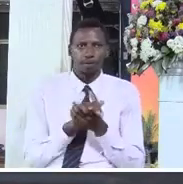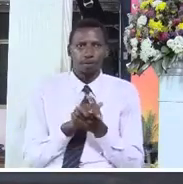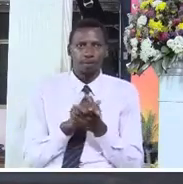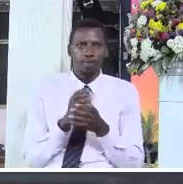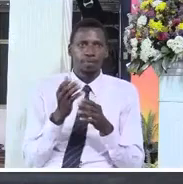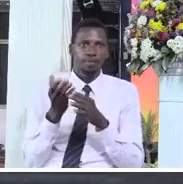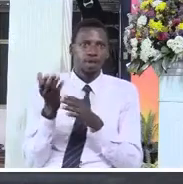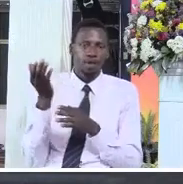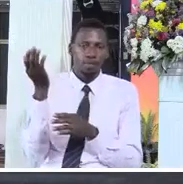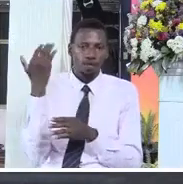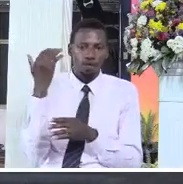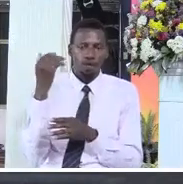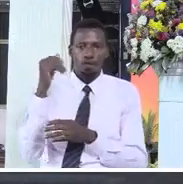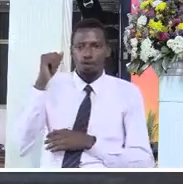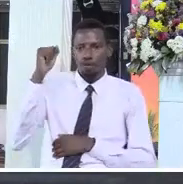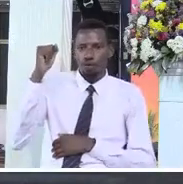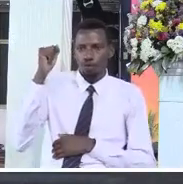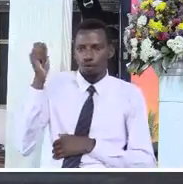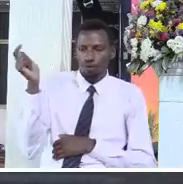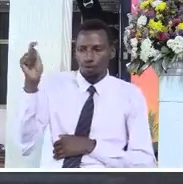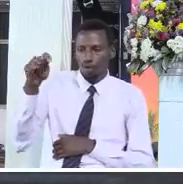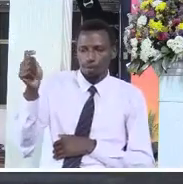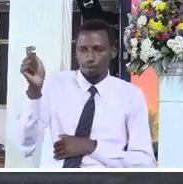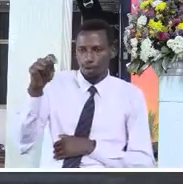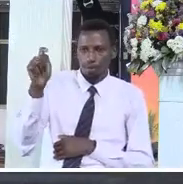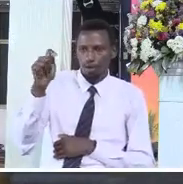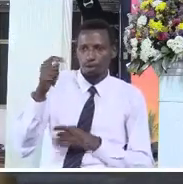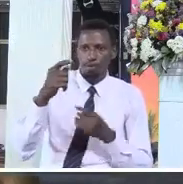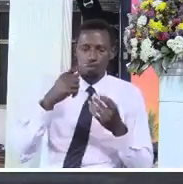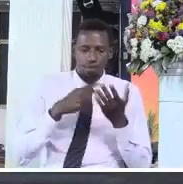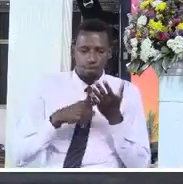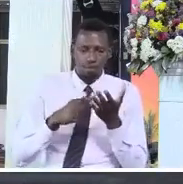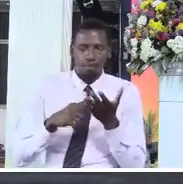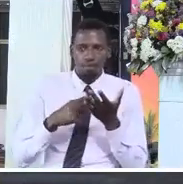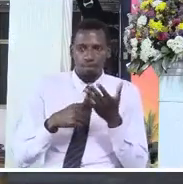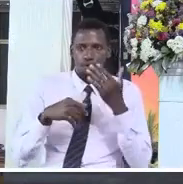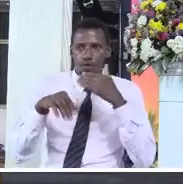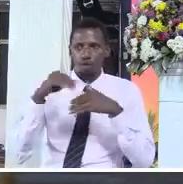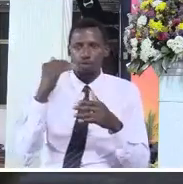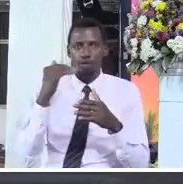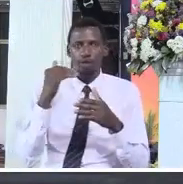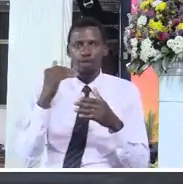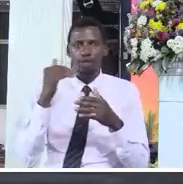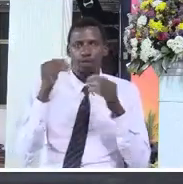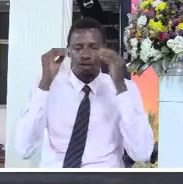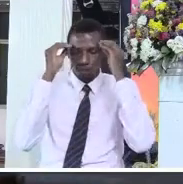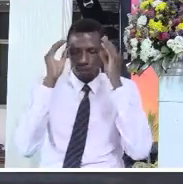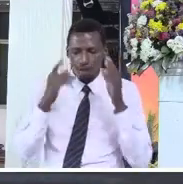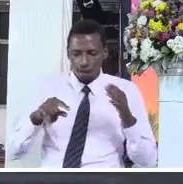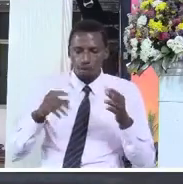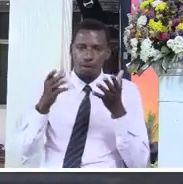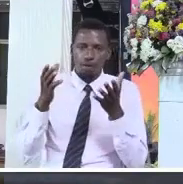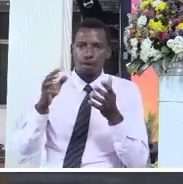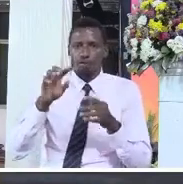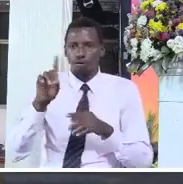Formerly, politicians used to come and address university students, all these top politicians, and we will be there